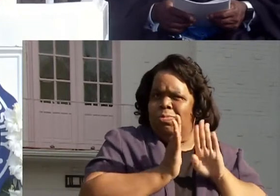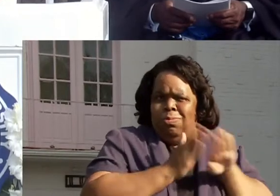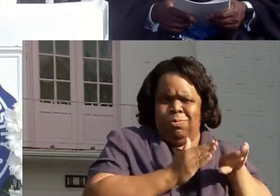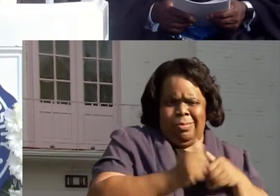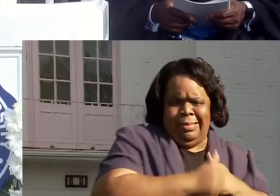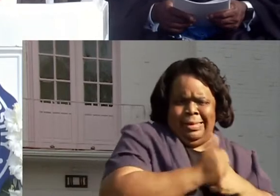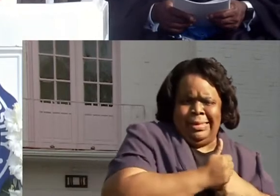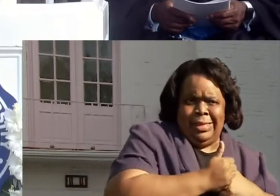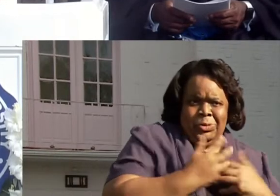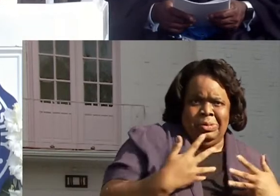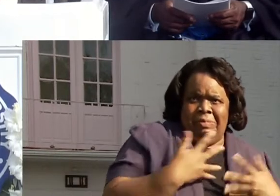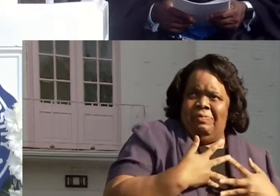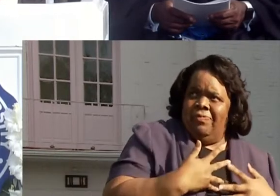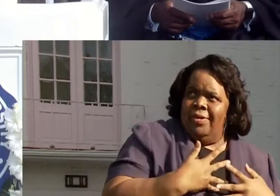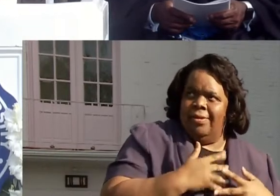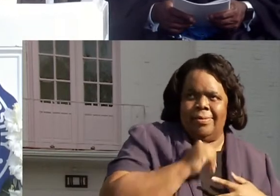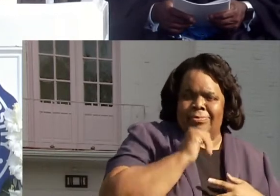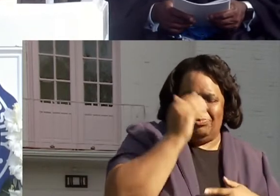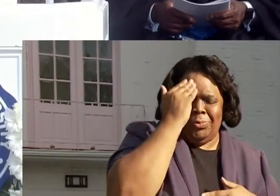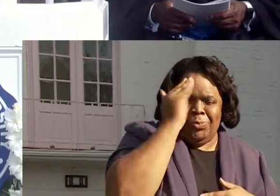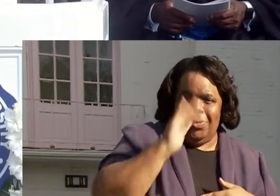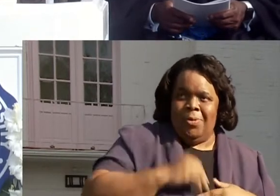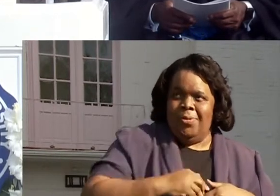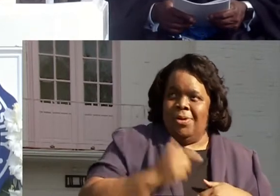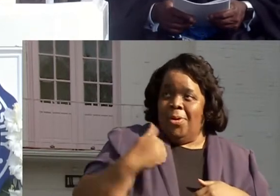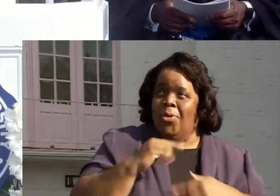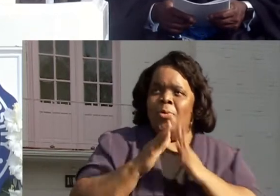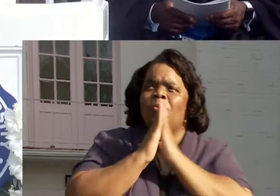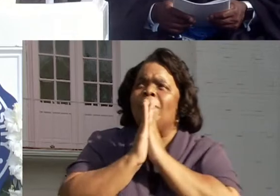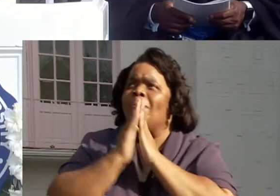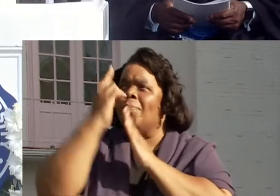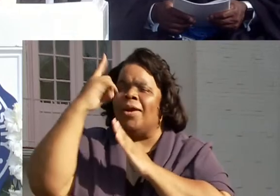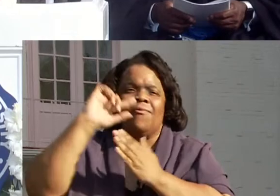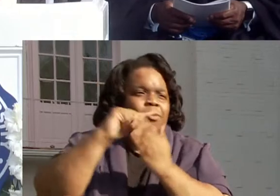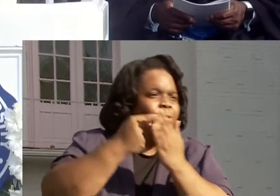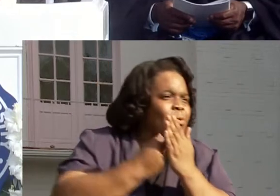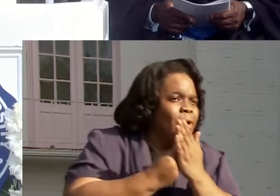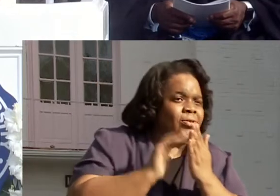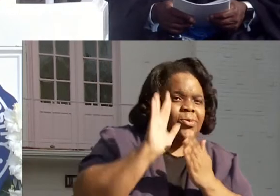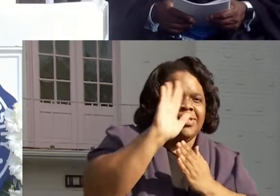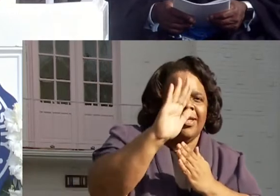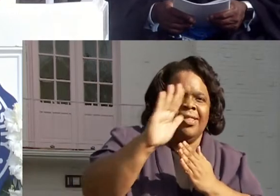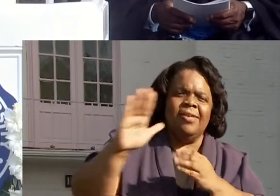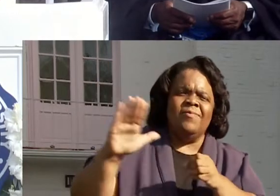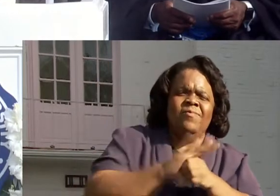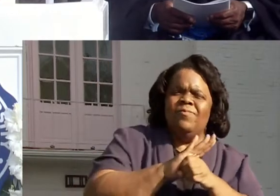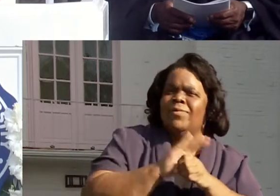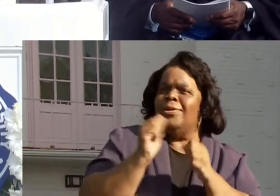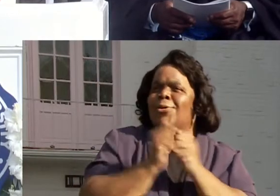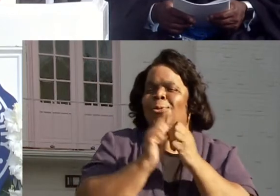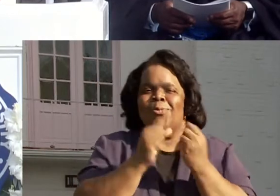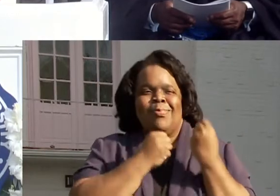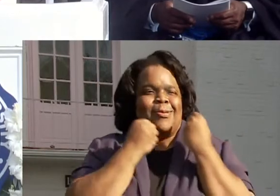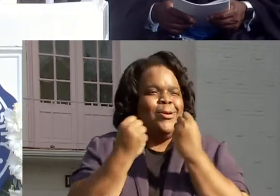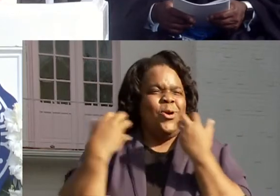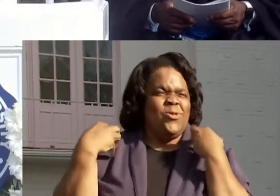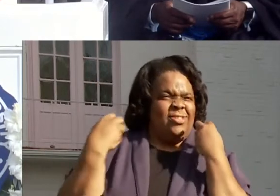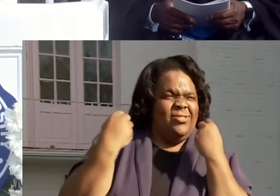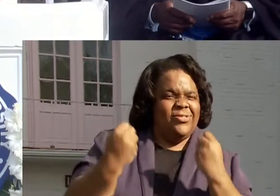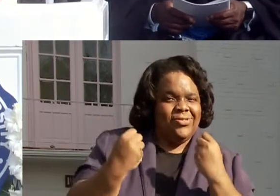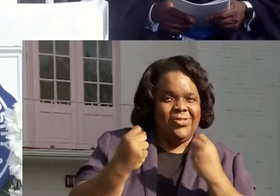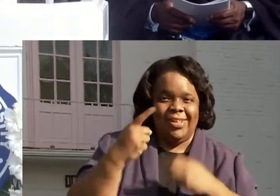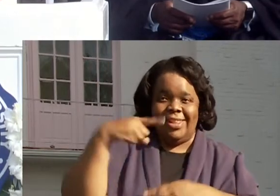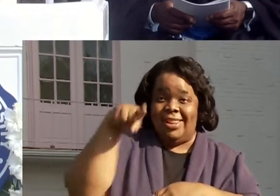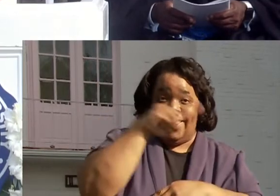fearful and uncertain. We pray for our graduates. We pray that they are filled with your courage and your strength, that they may